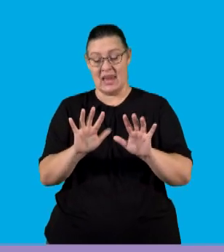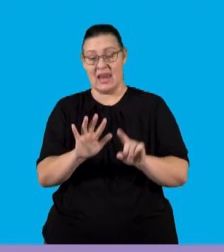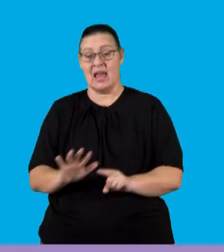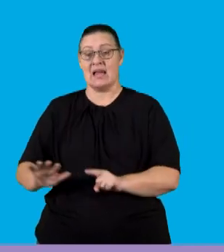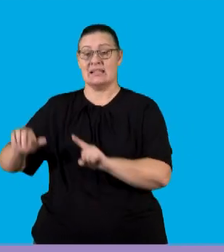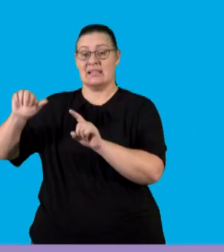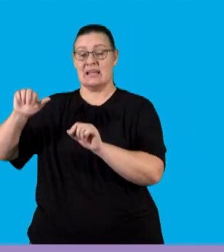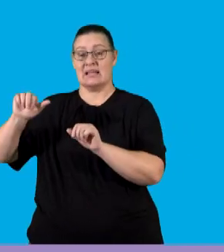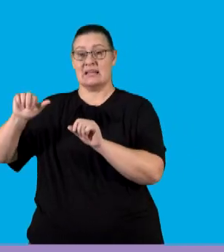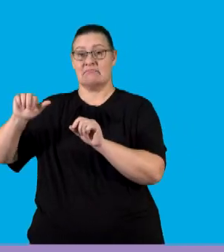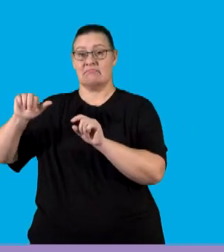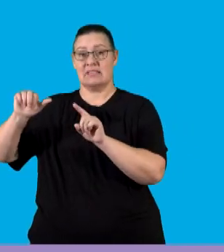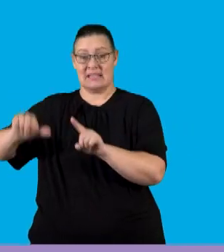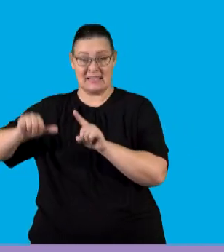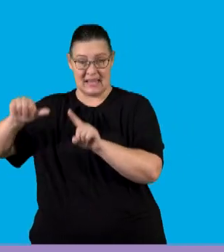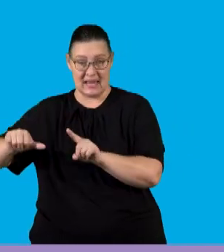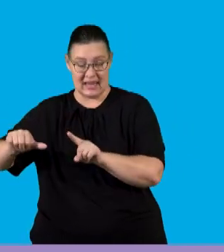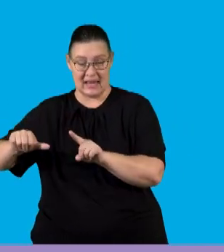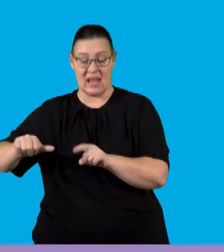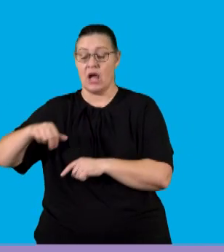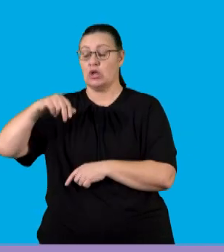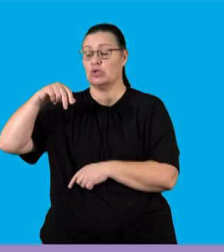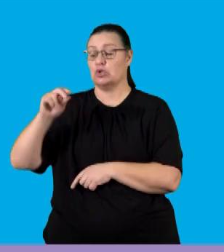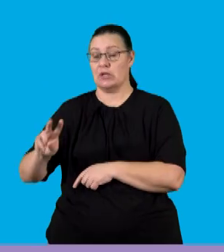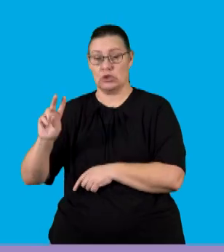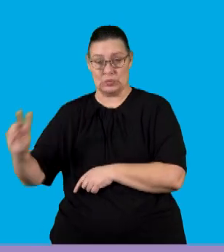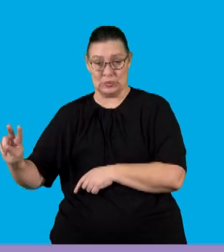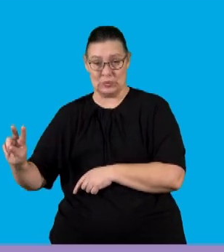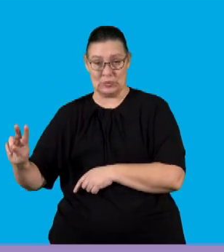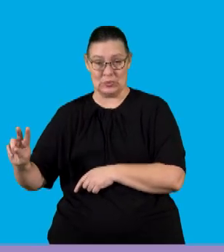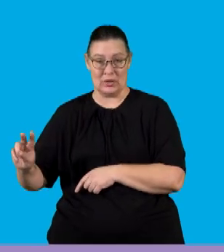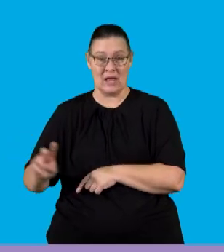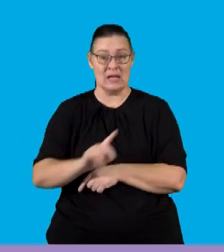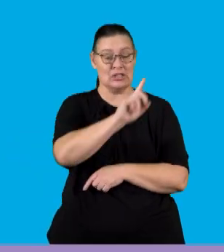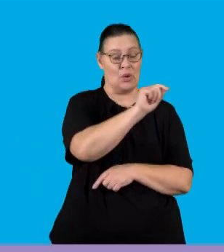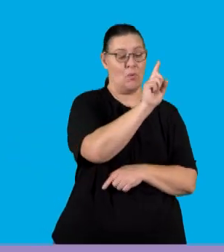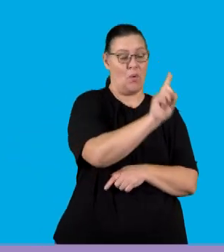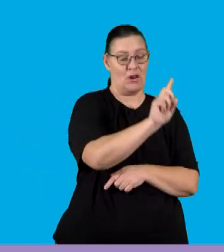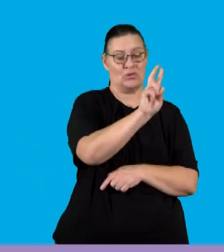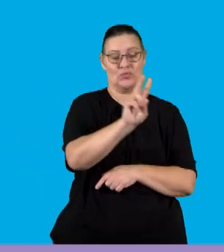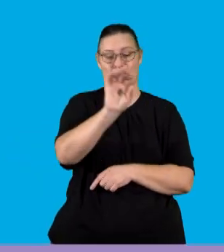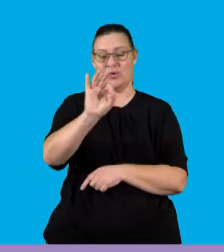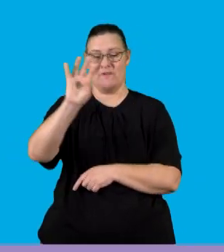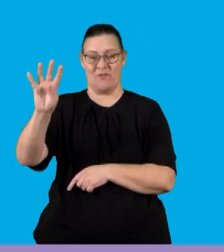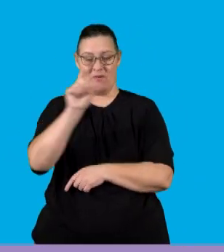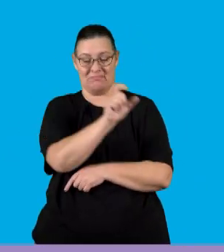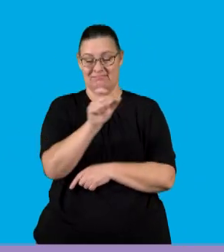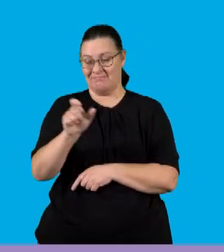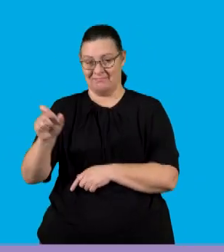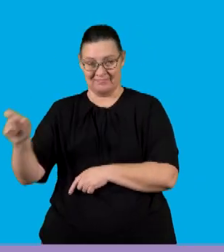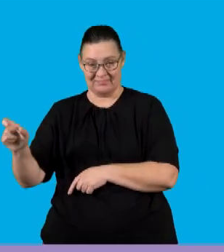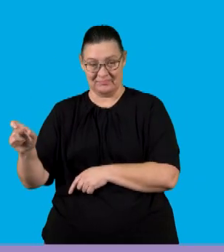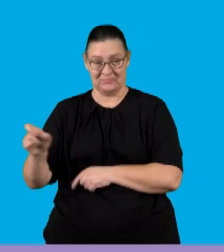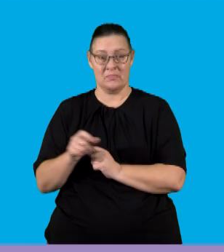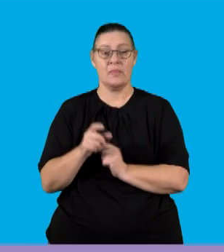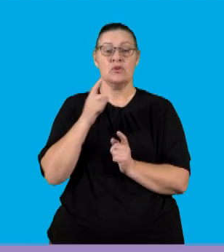the 16 was the third term, and the 22 was the fourth term. Of course, that pattern continues. But for us